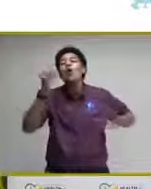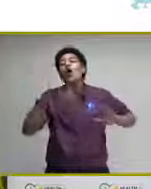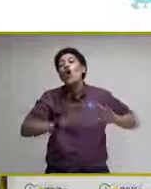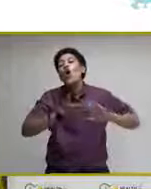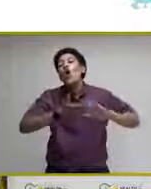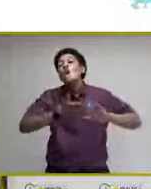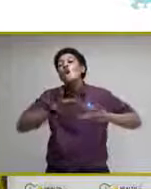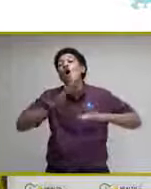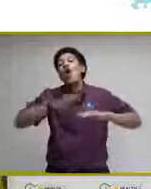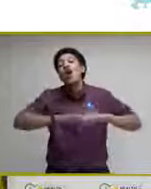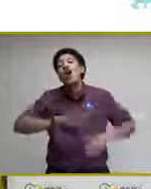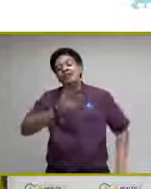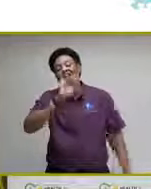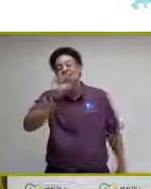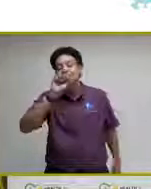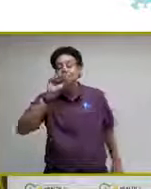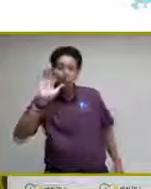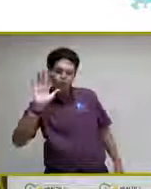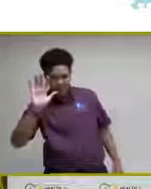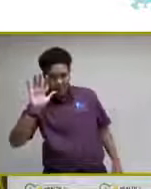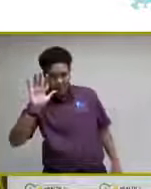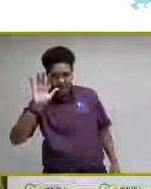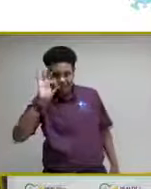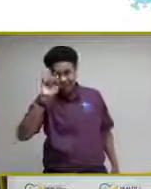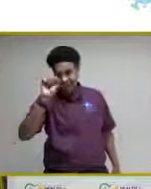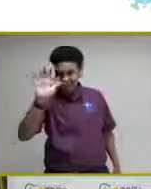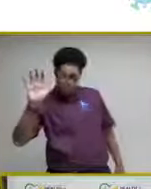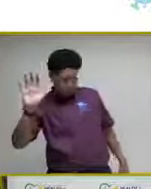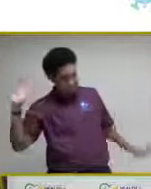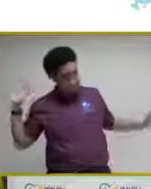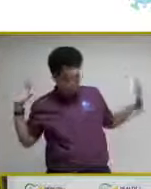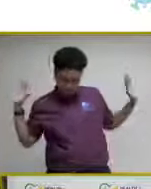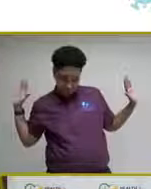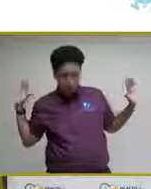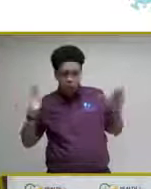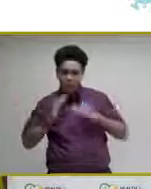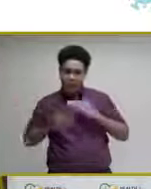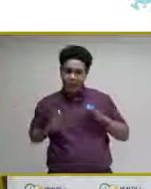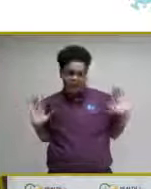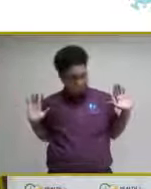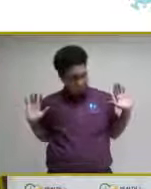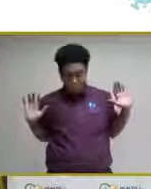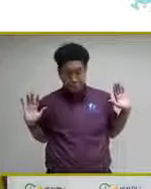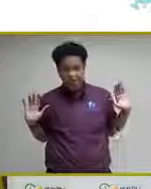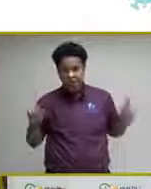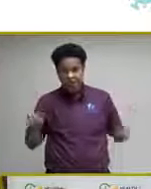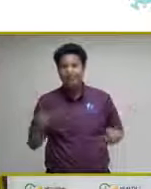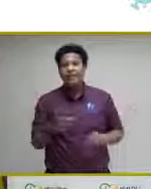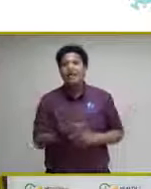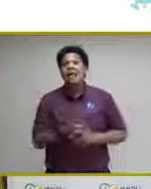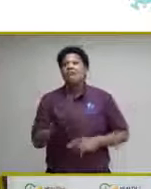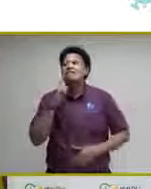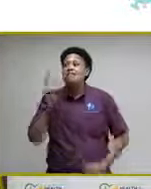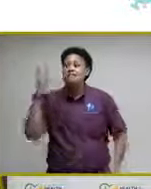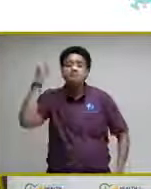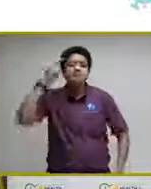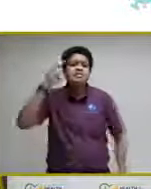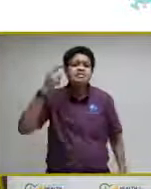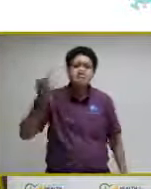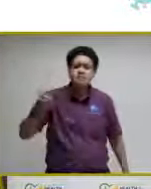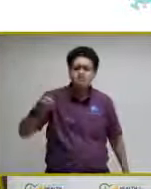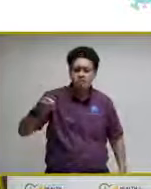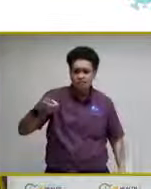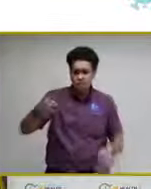operate on the weekends, Fridays, Saturdays, and Sundays. The logistics for these sites will